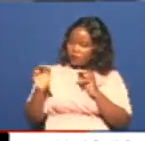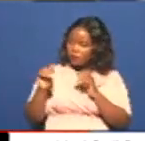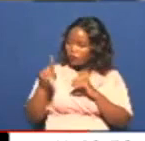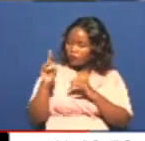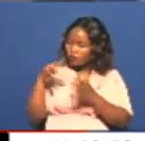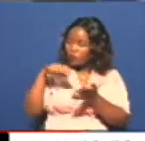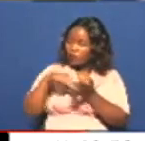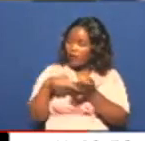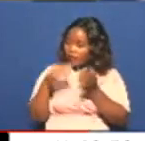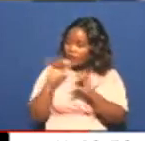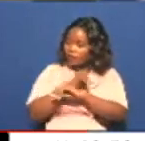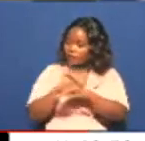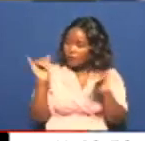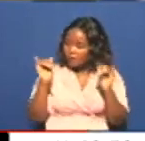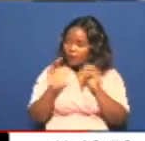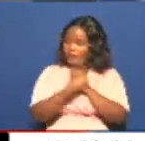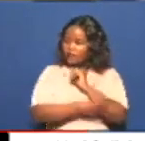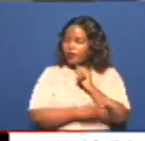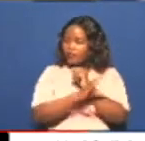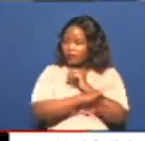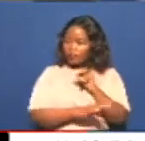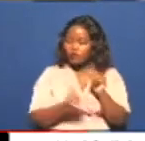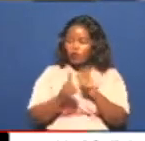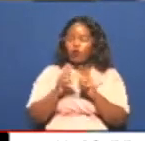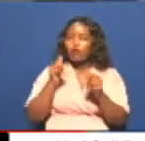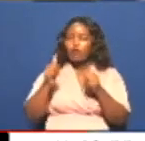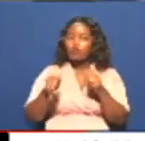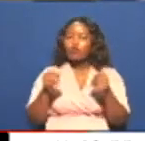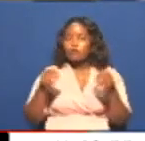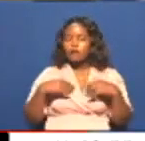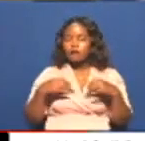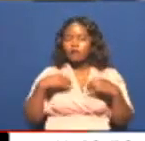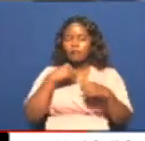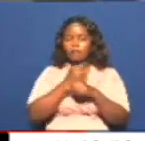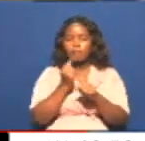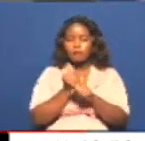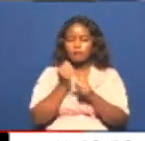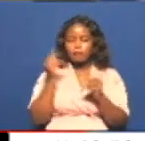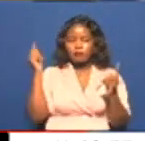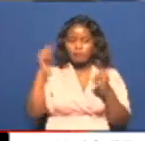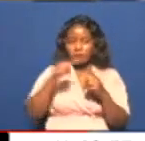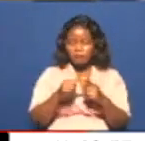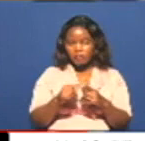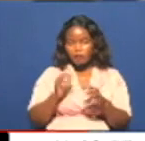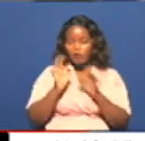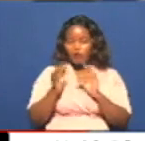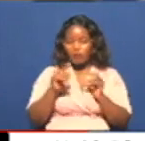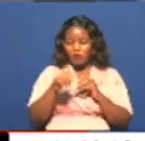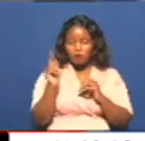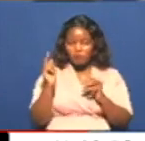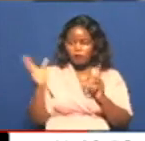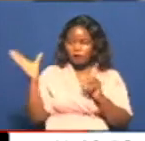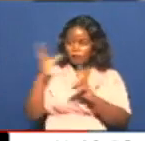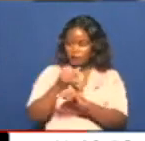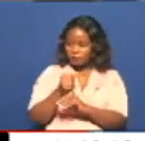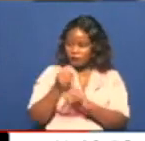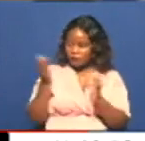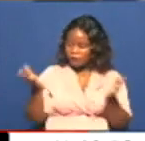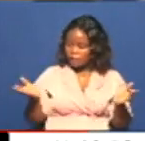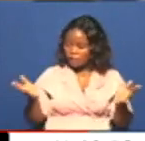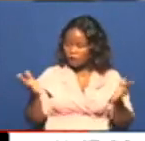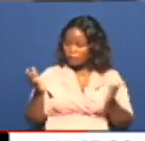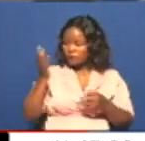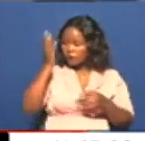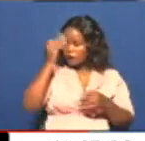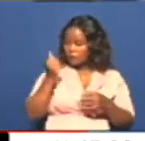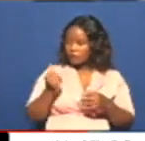candidate, that is something that you should have made up your mind up front. Mm-hmm. And I think that is an extremely objective thing, because if I'm